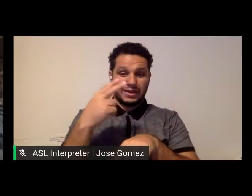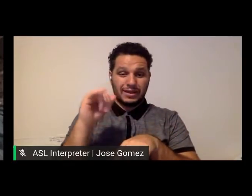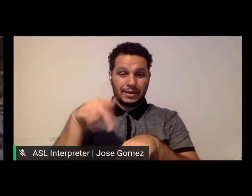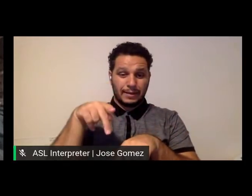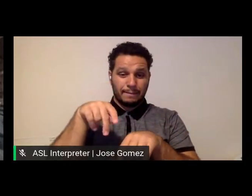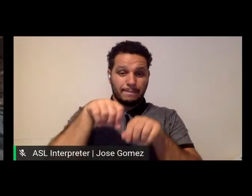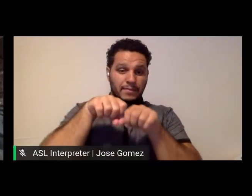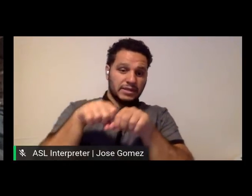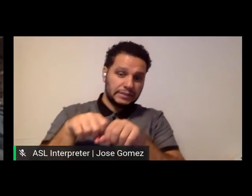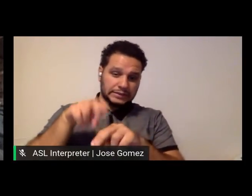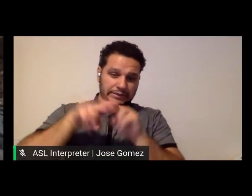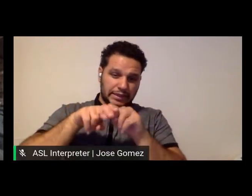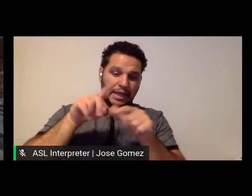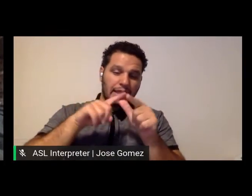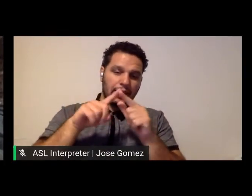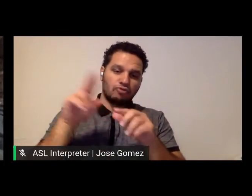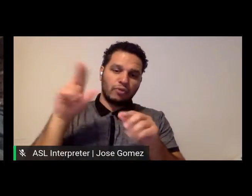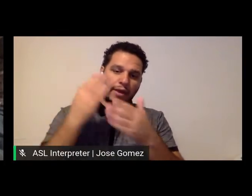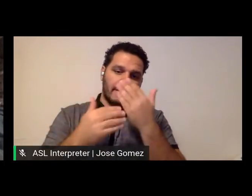over.